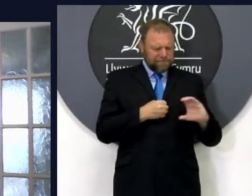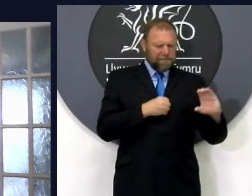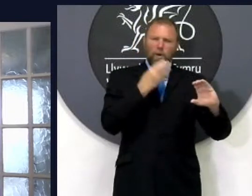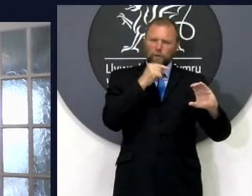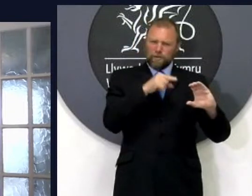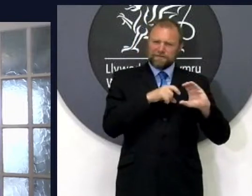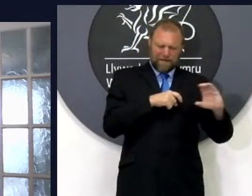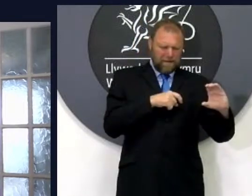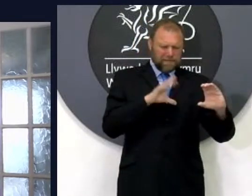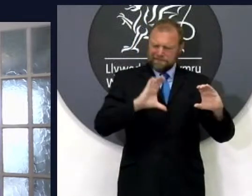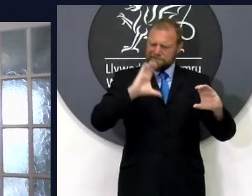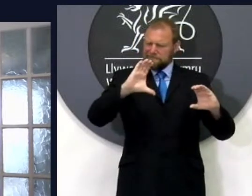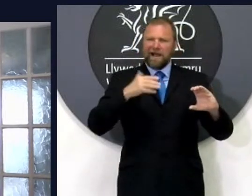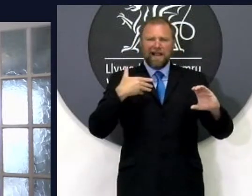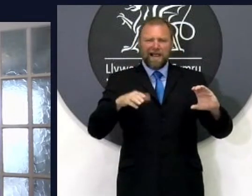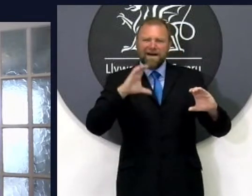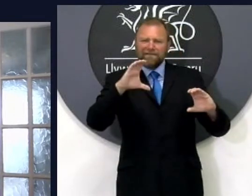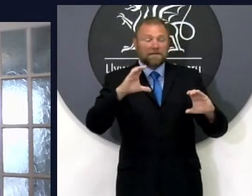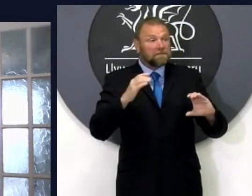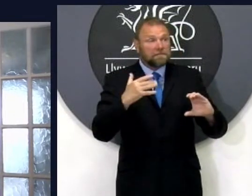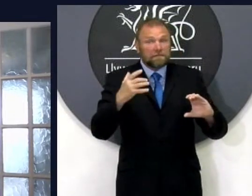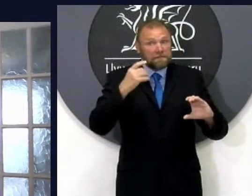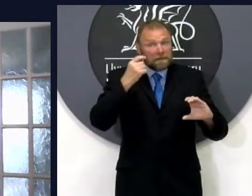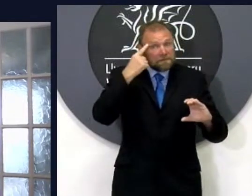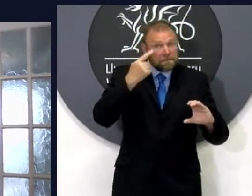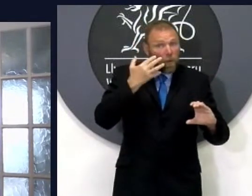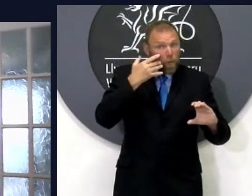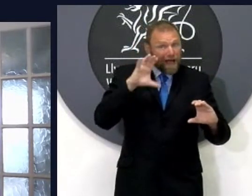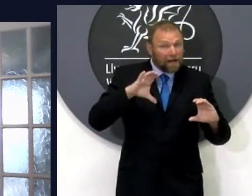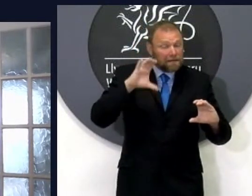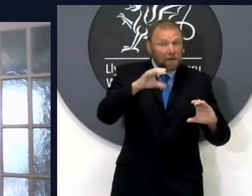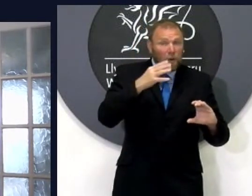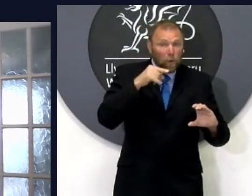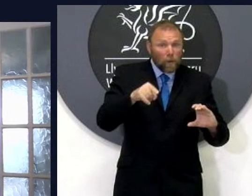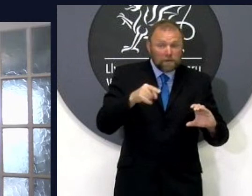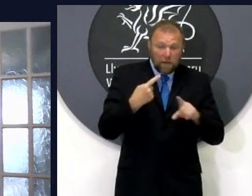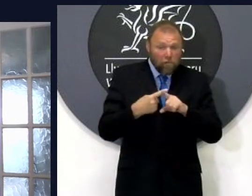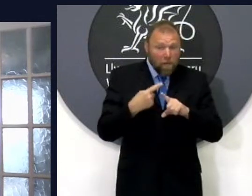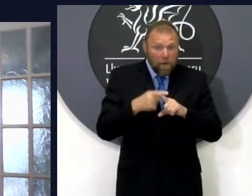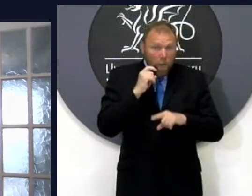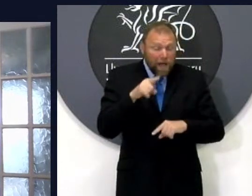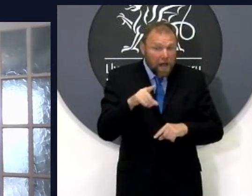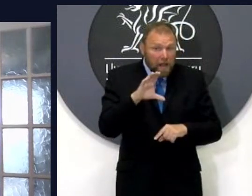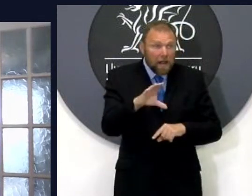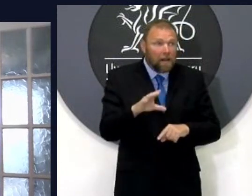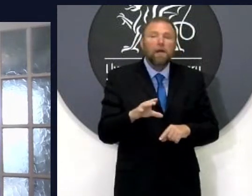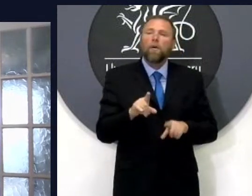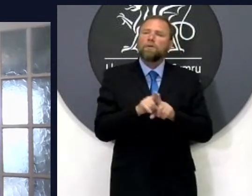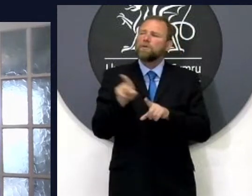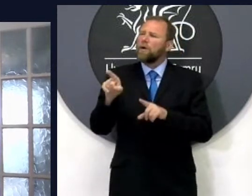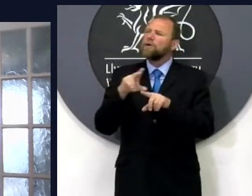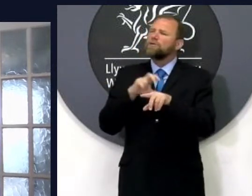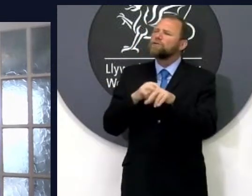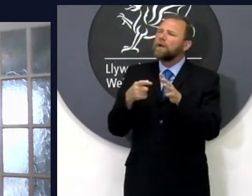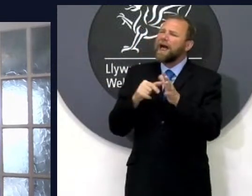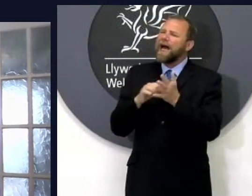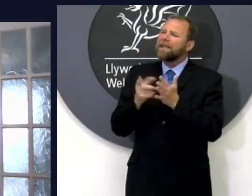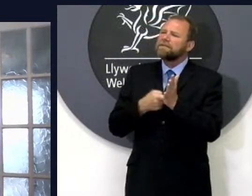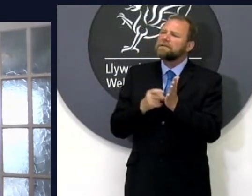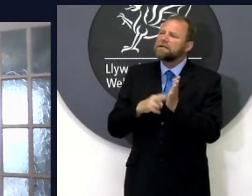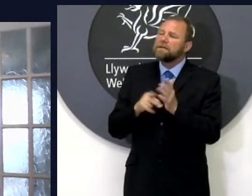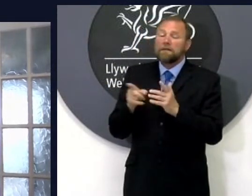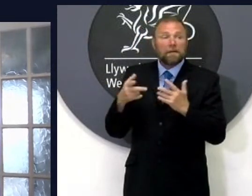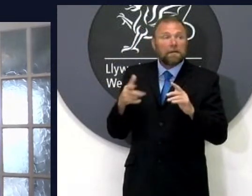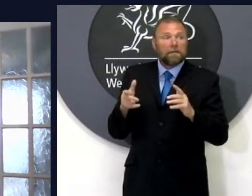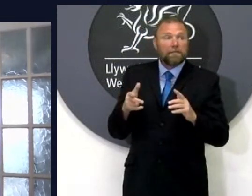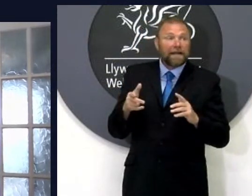Will there be restart grants as well, and any further payments to businesses affected, and will that be done quite promptly? And for Dr. Atherton, has there been any uptick in case figures